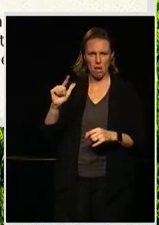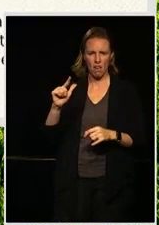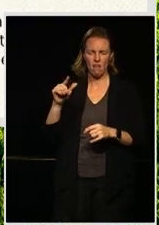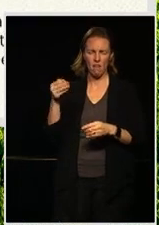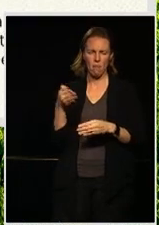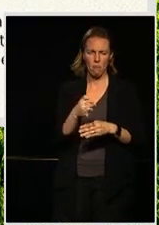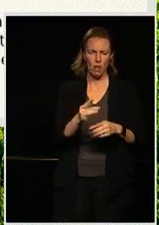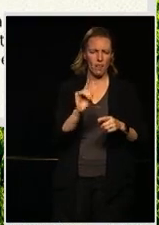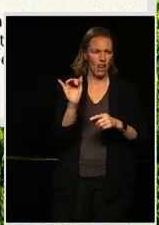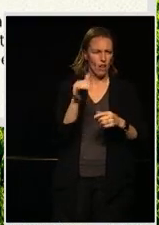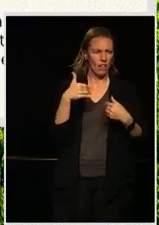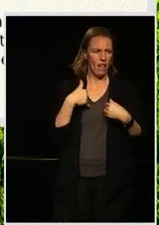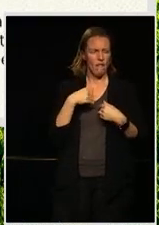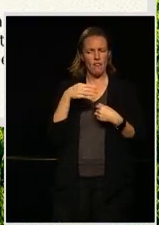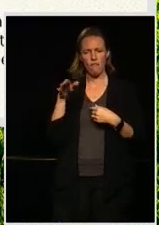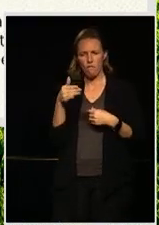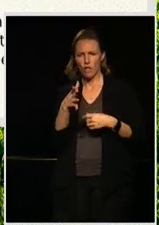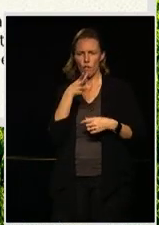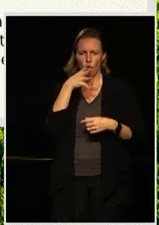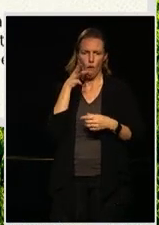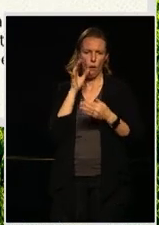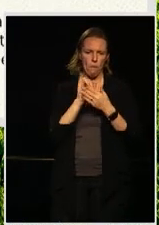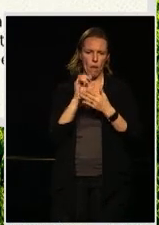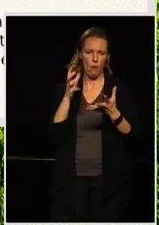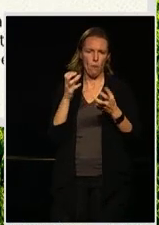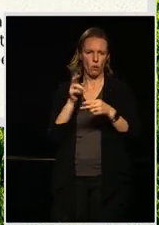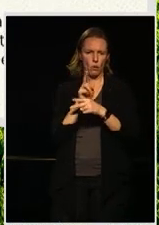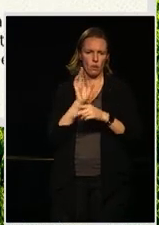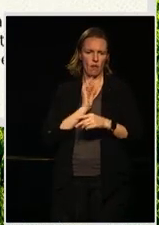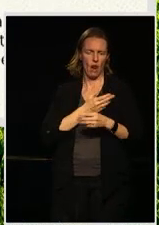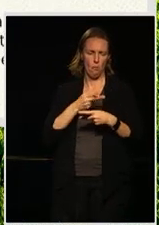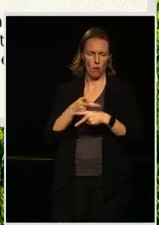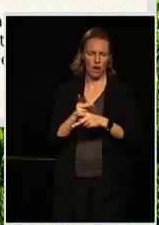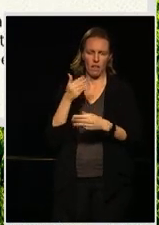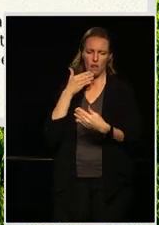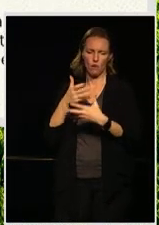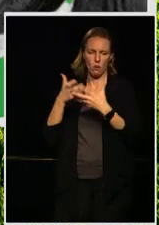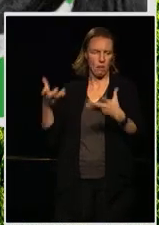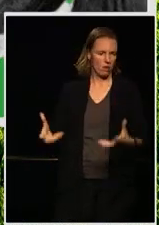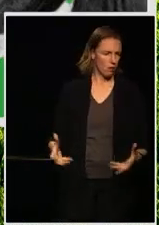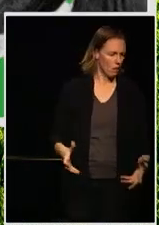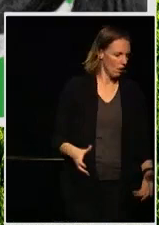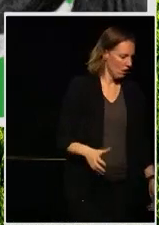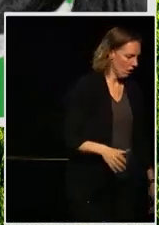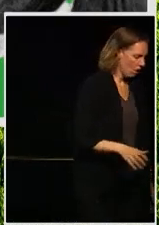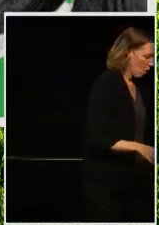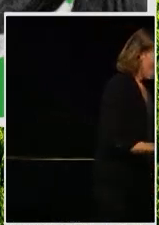have fish farm that would like to use our product. Thank you so much. Great job.